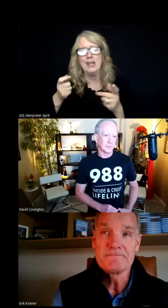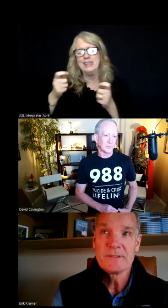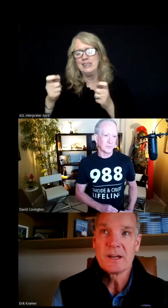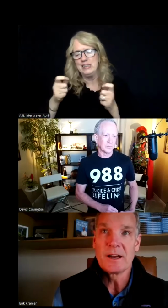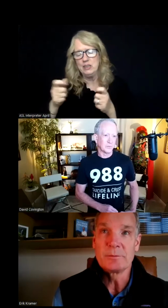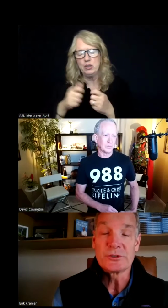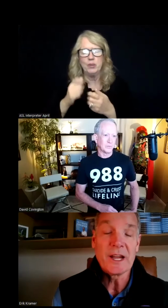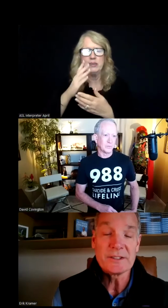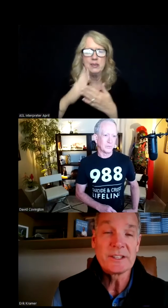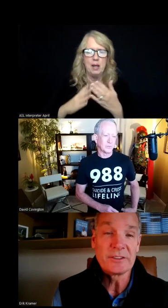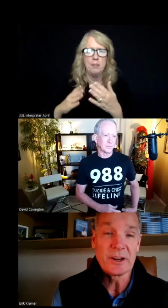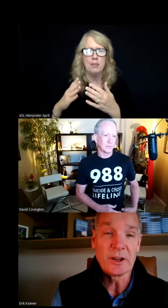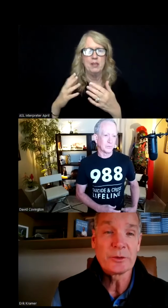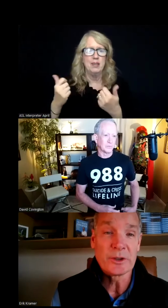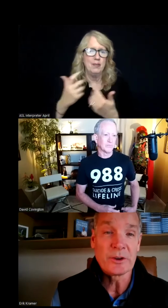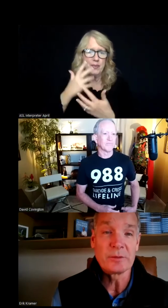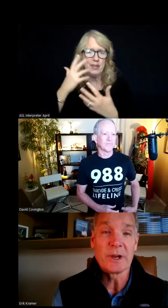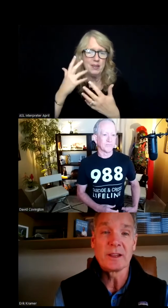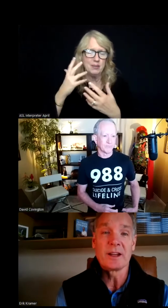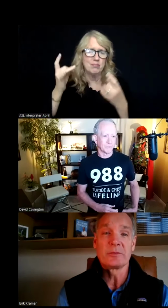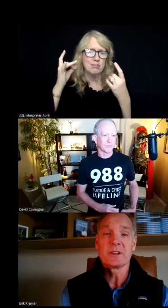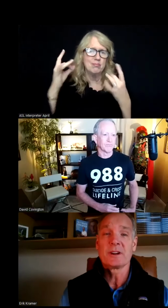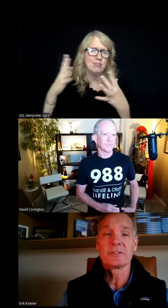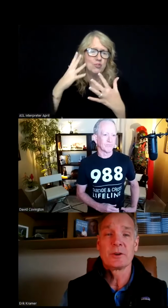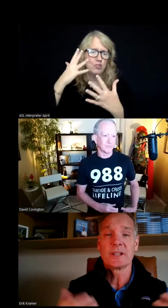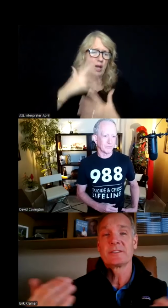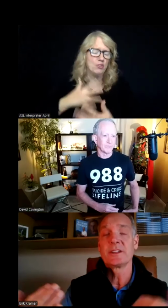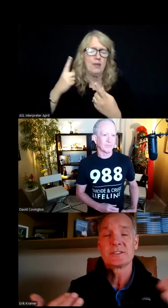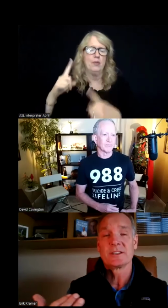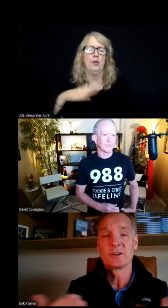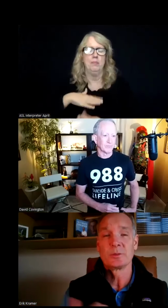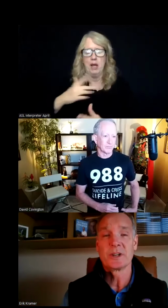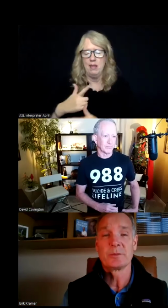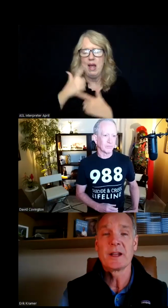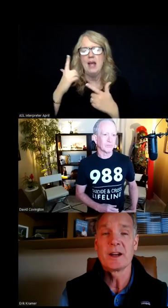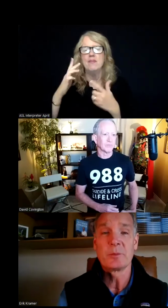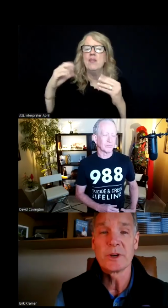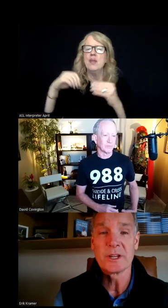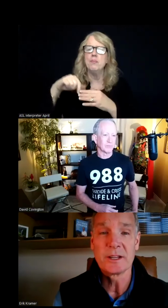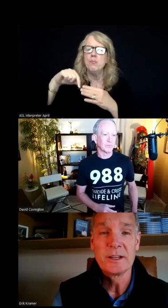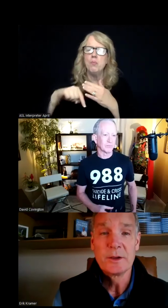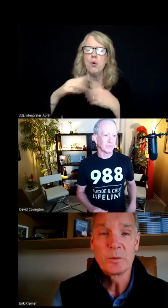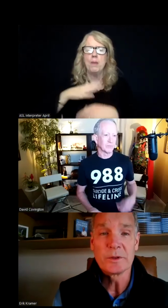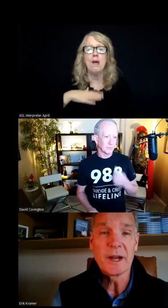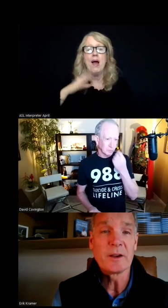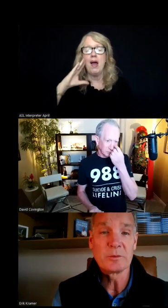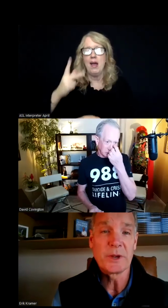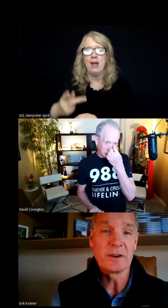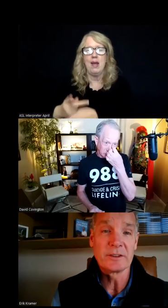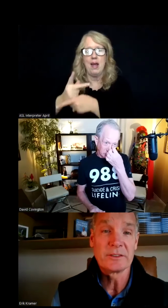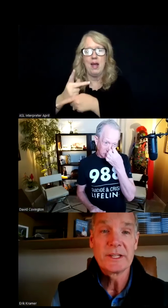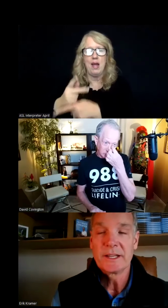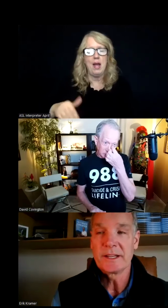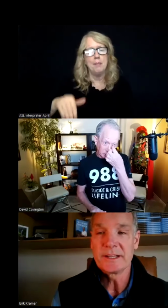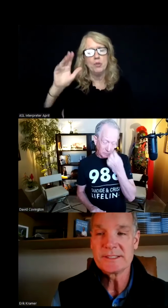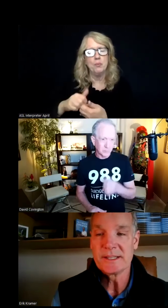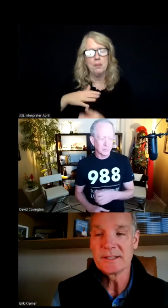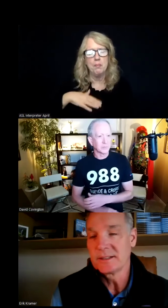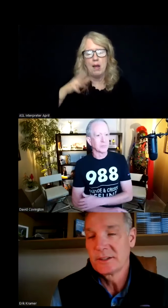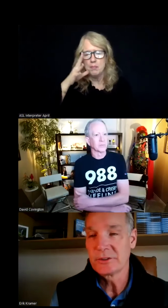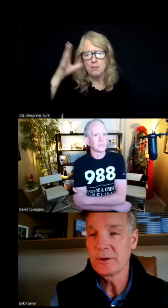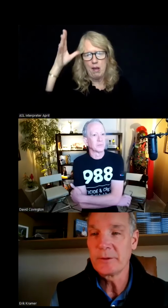the tragedies that also occurred in my life. But then also it gets into a little bit of my upbringing with my own parents.